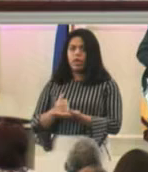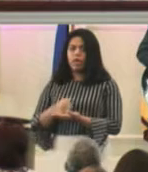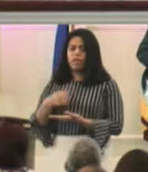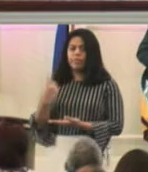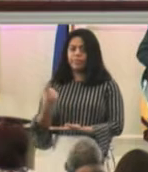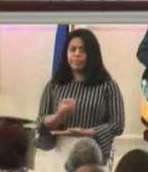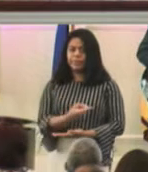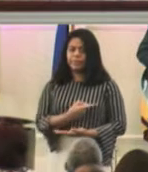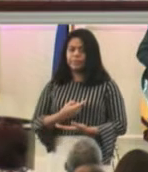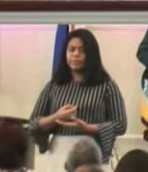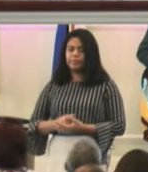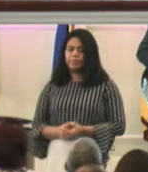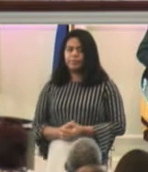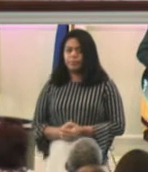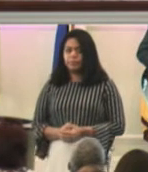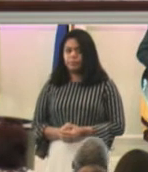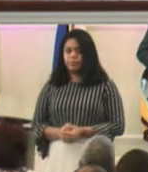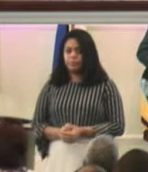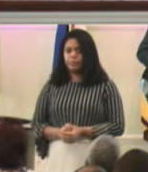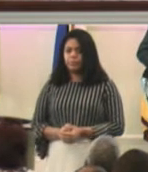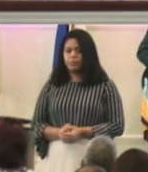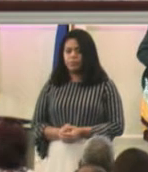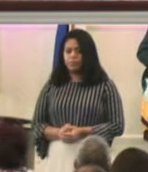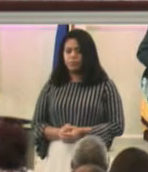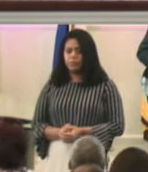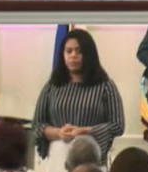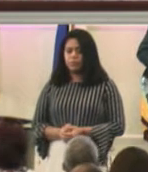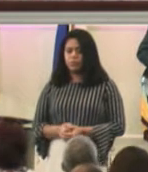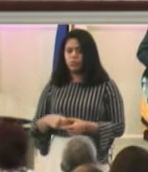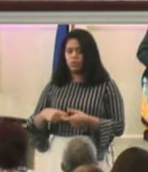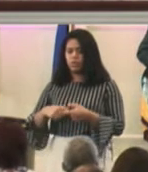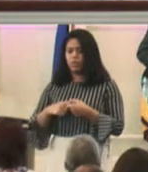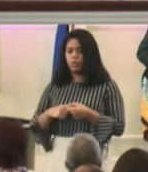and just let the congregation and the people in the front to just